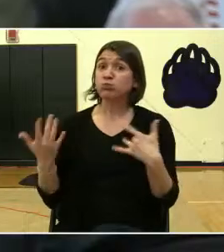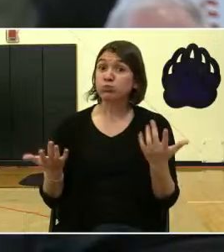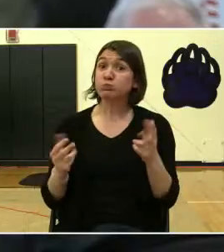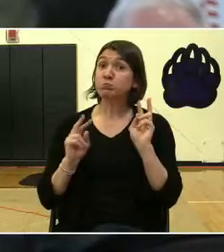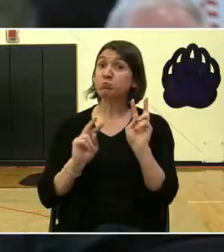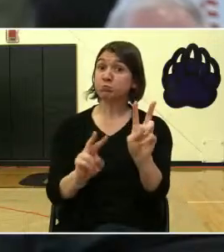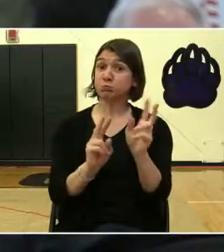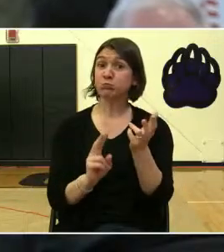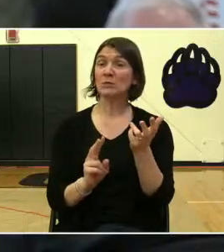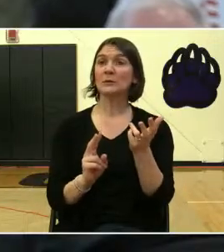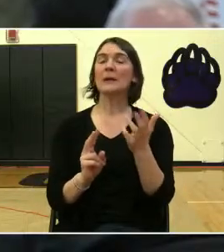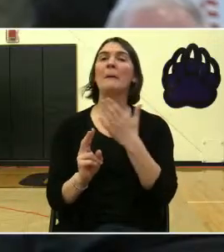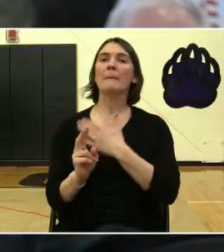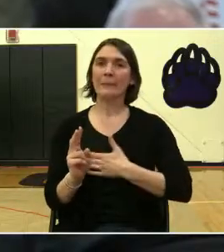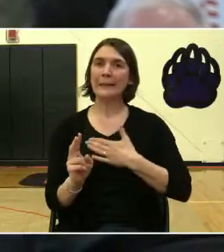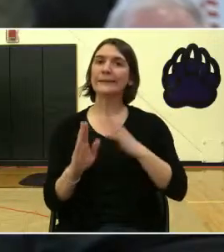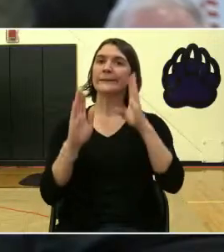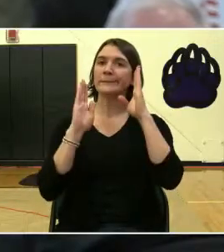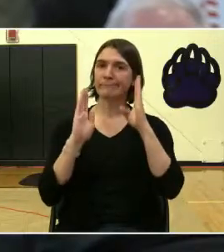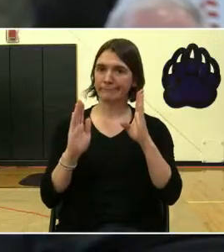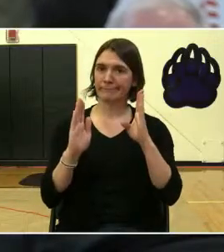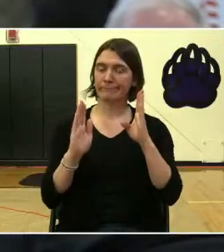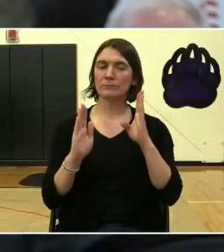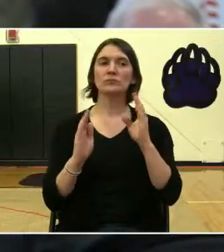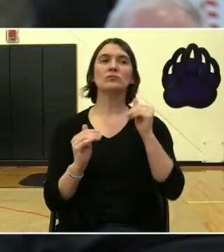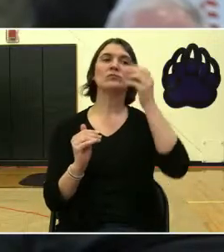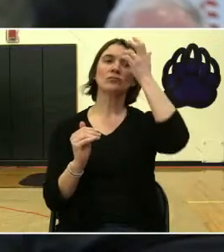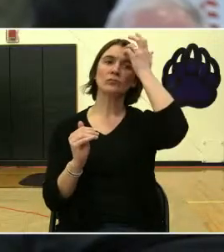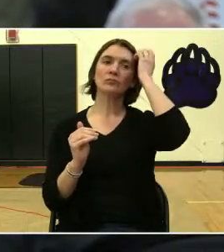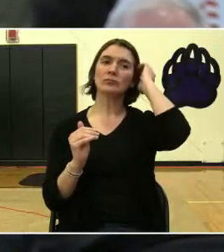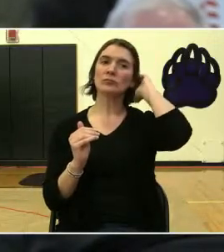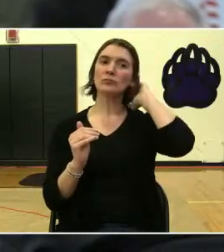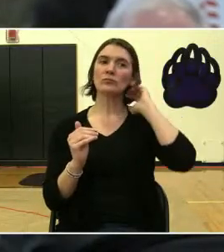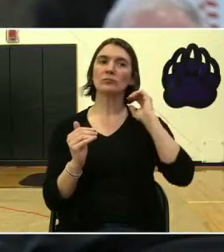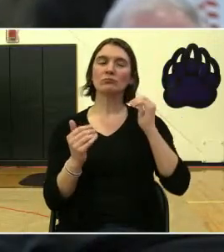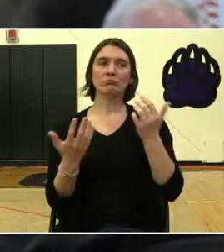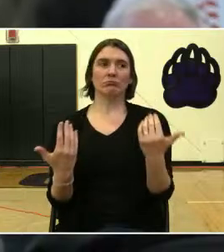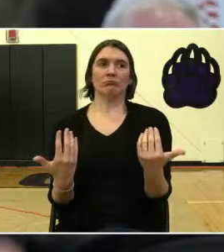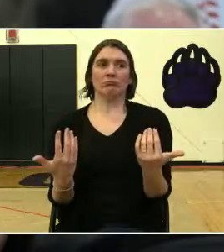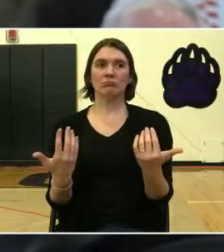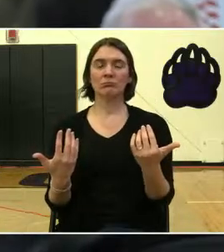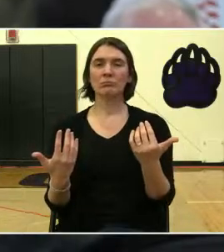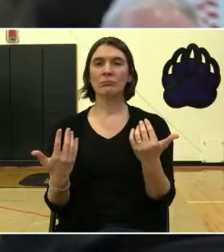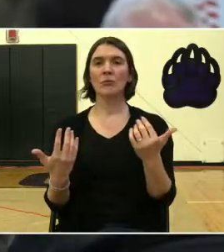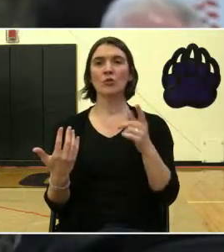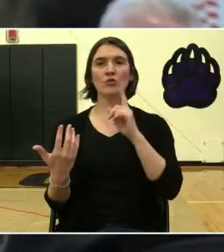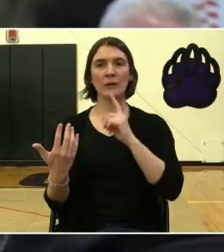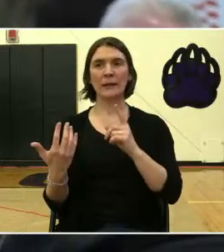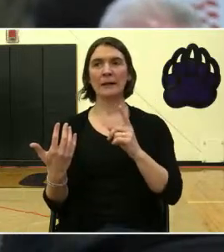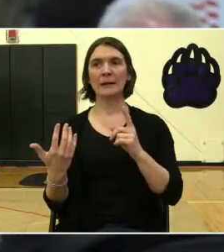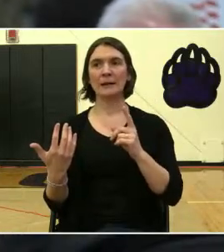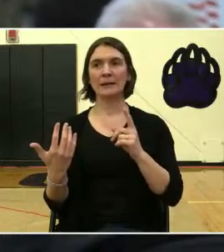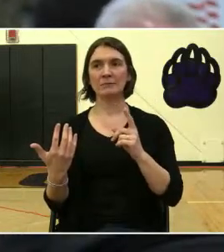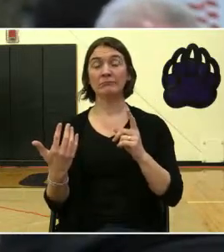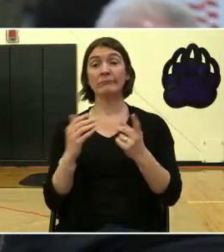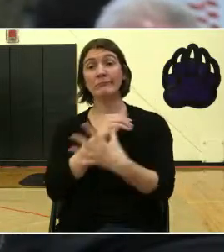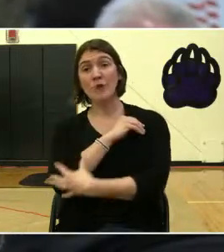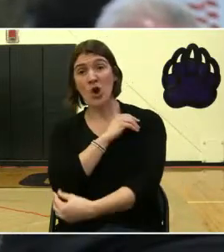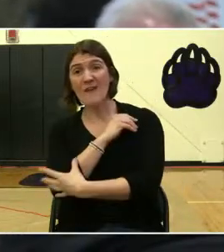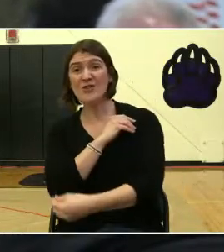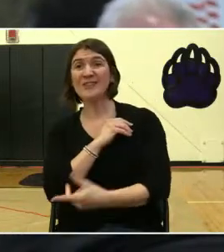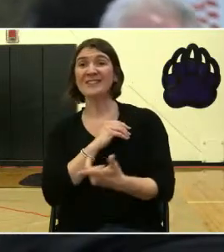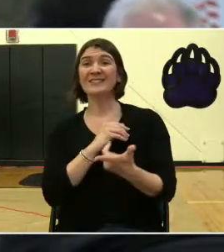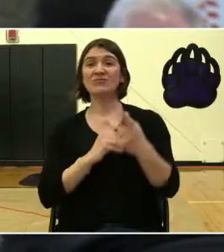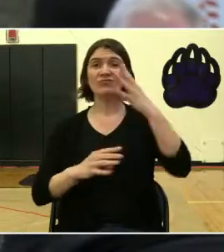to draw attention to the fact that these issues of poverty and